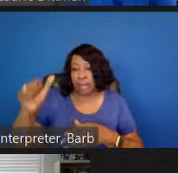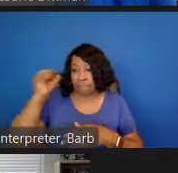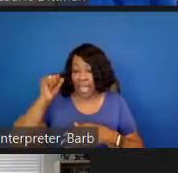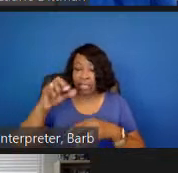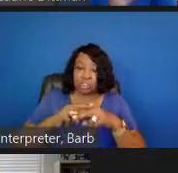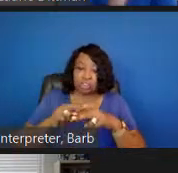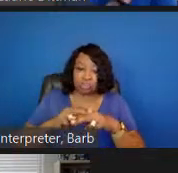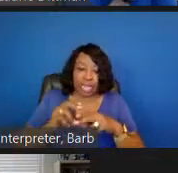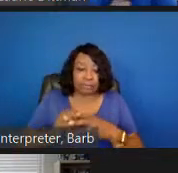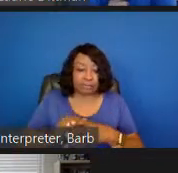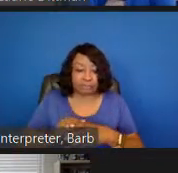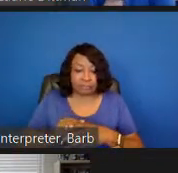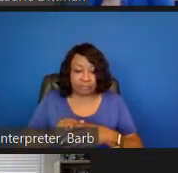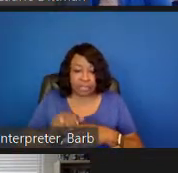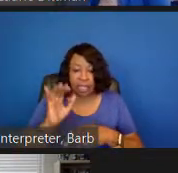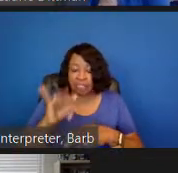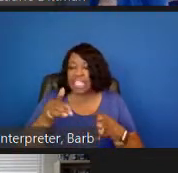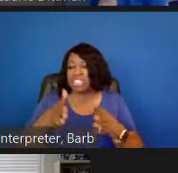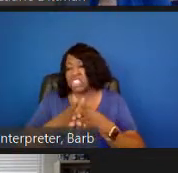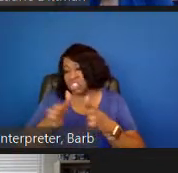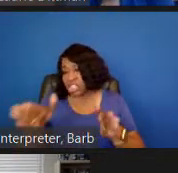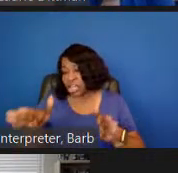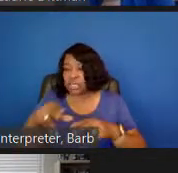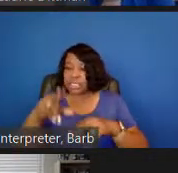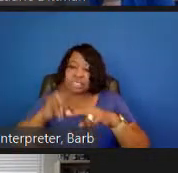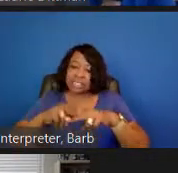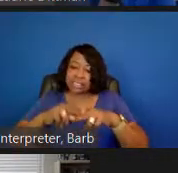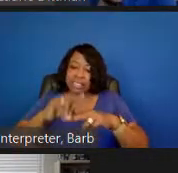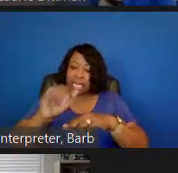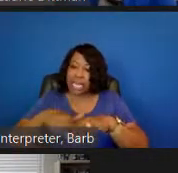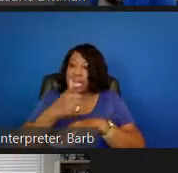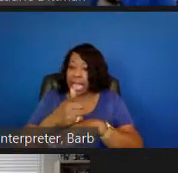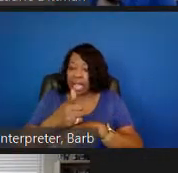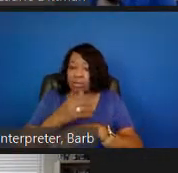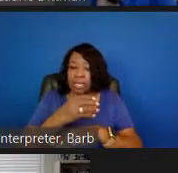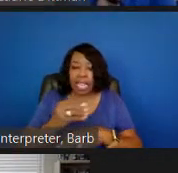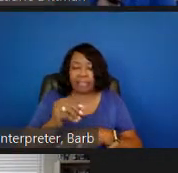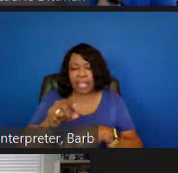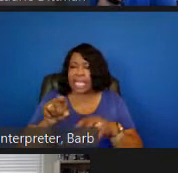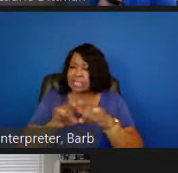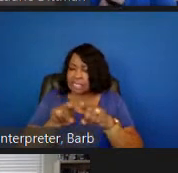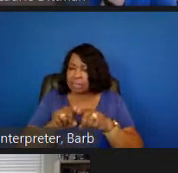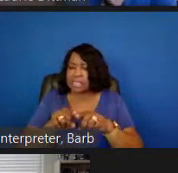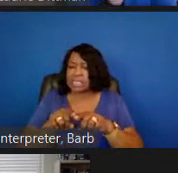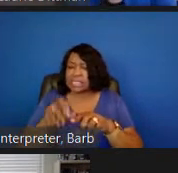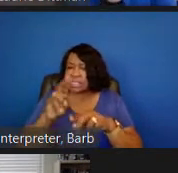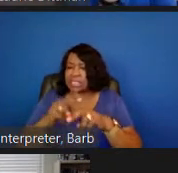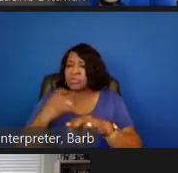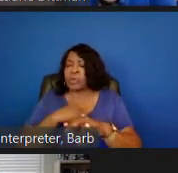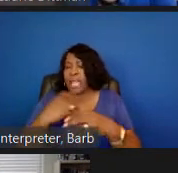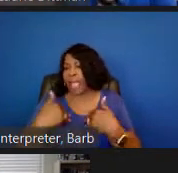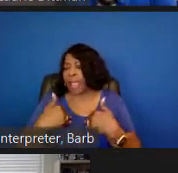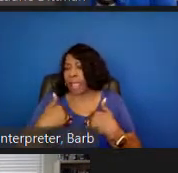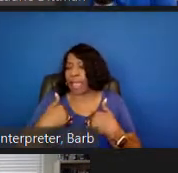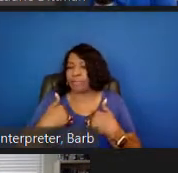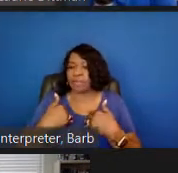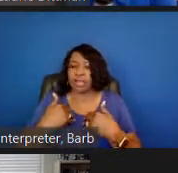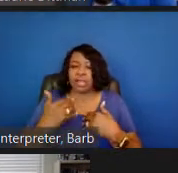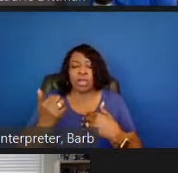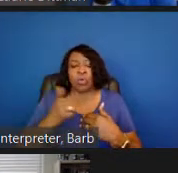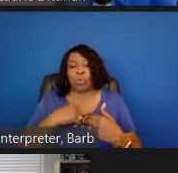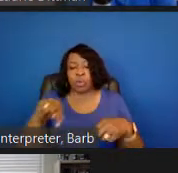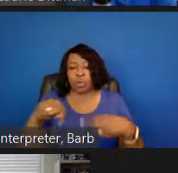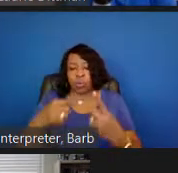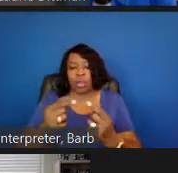Well, that's in general the seat layout. And they're similar seats that we have. We ended up going with